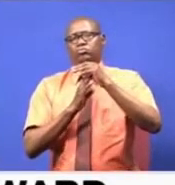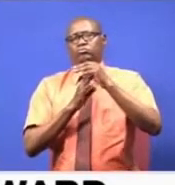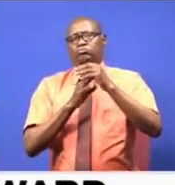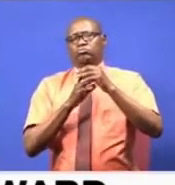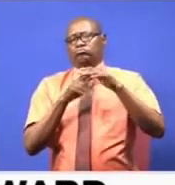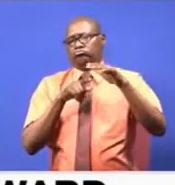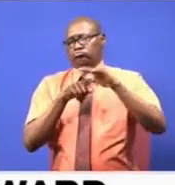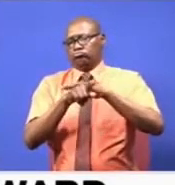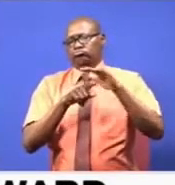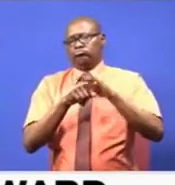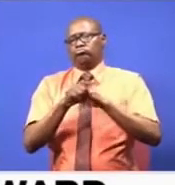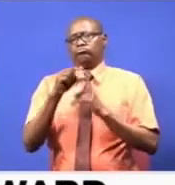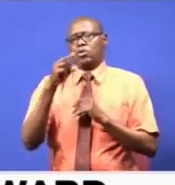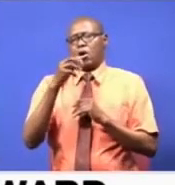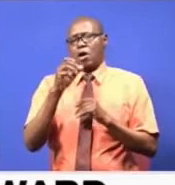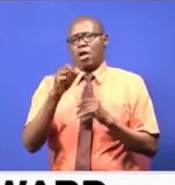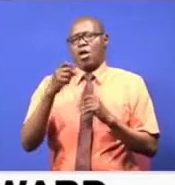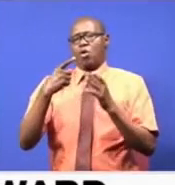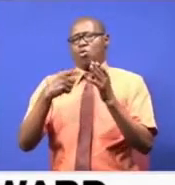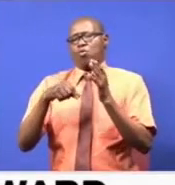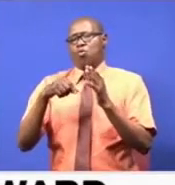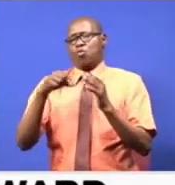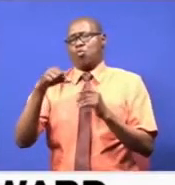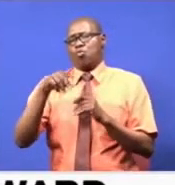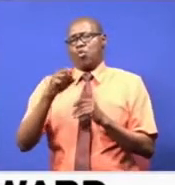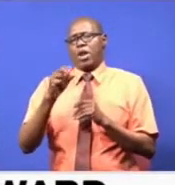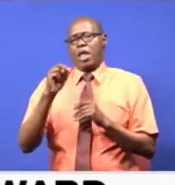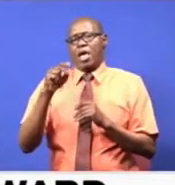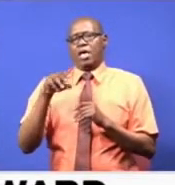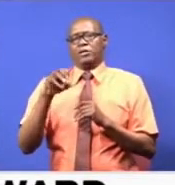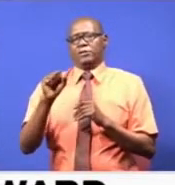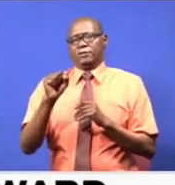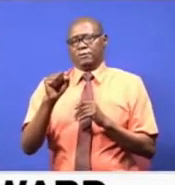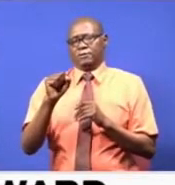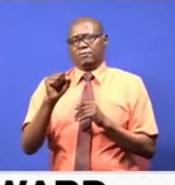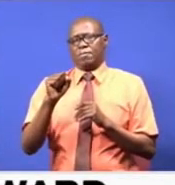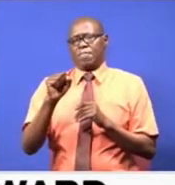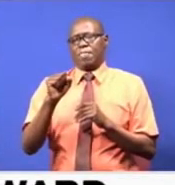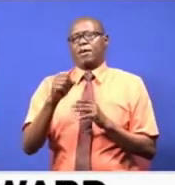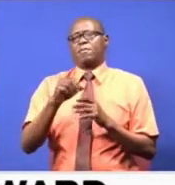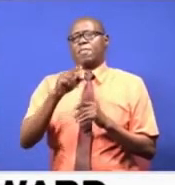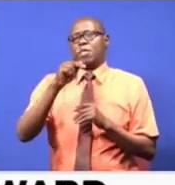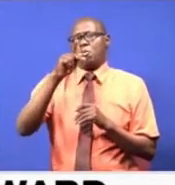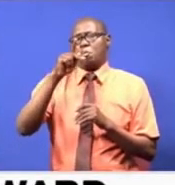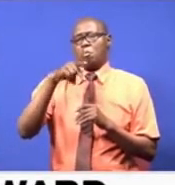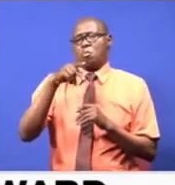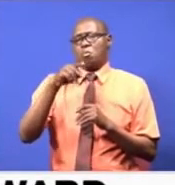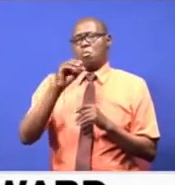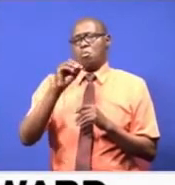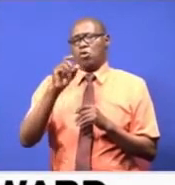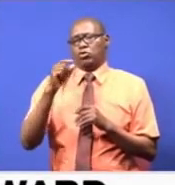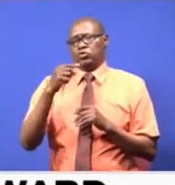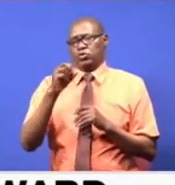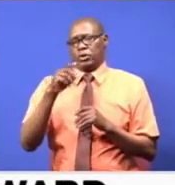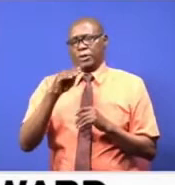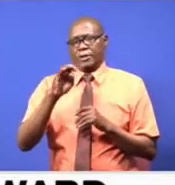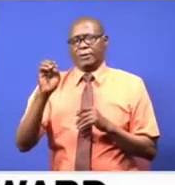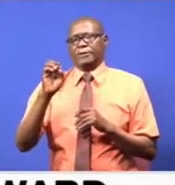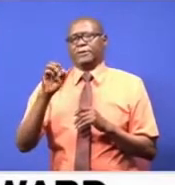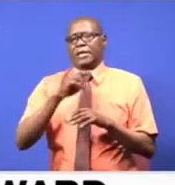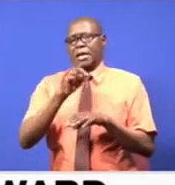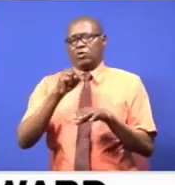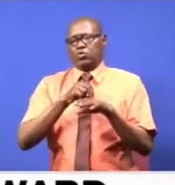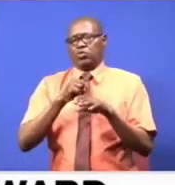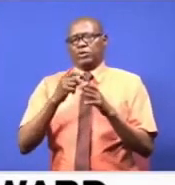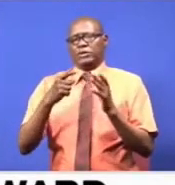Gala Quinas de Ouro in Portugal. Ronaldo is the captain of the Portuguese national team with 189 appearances and the top scorer